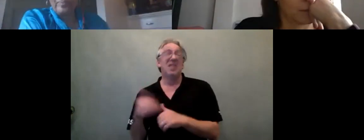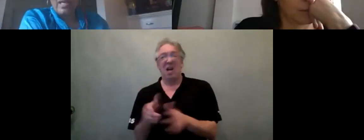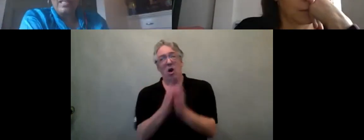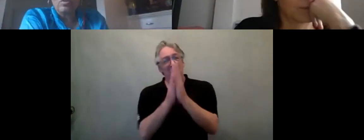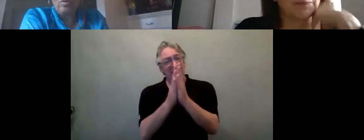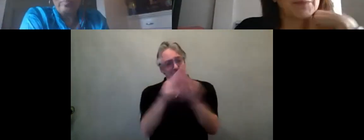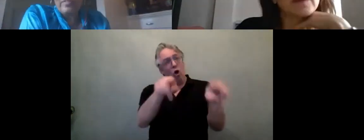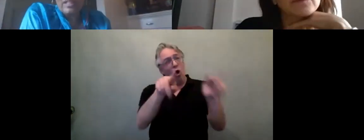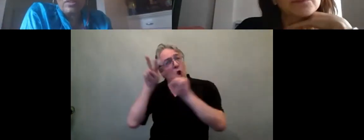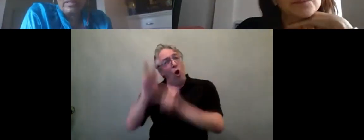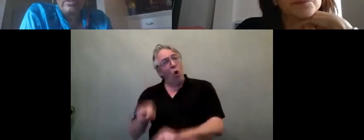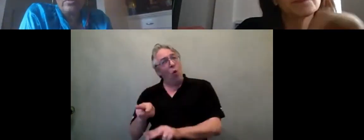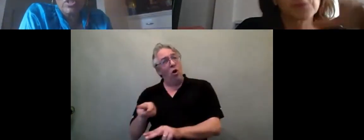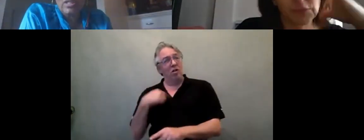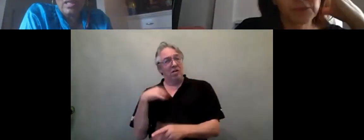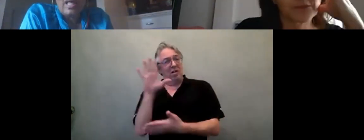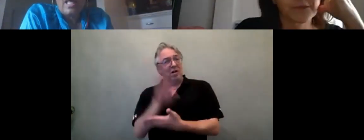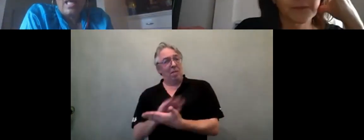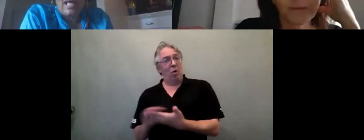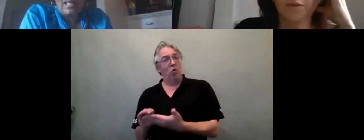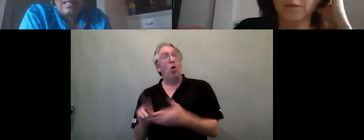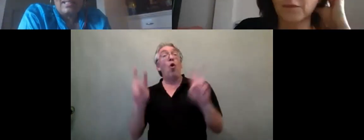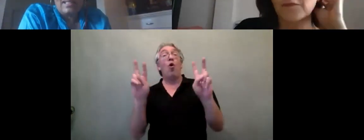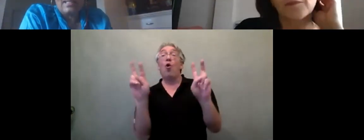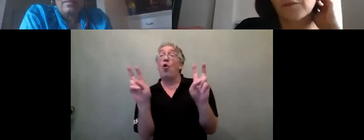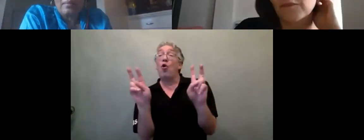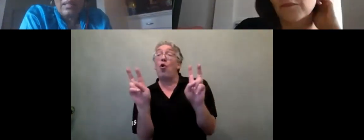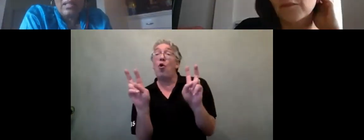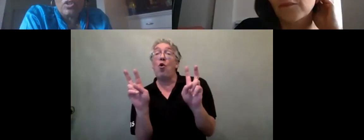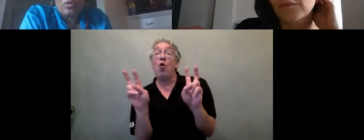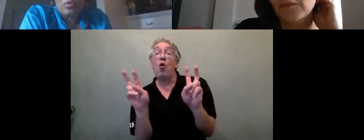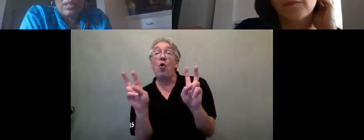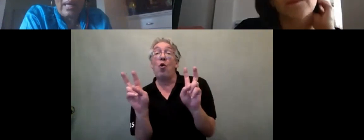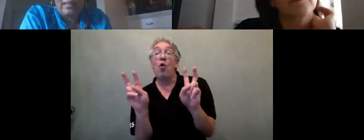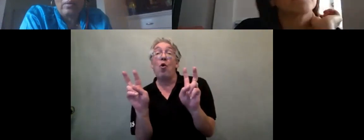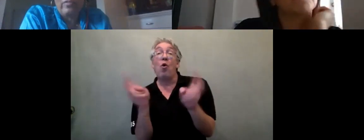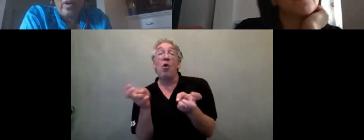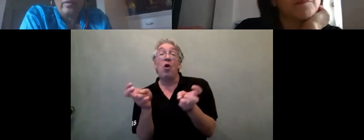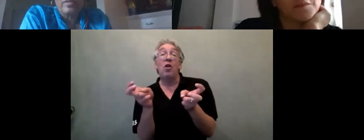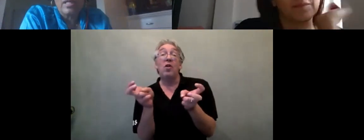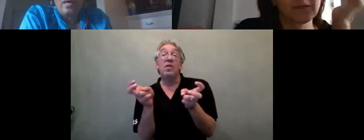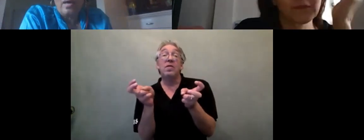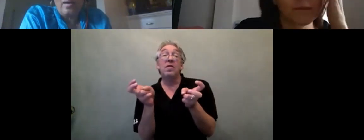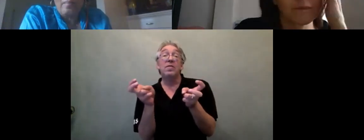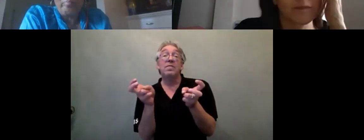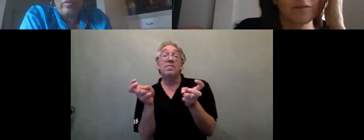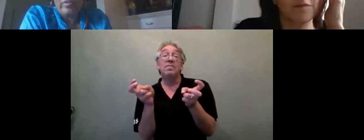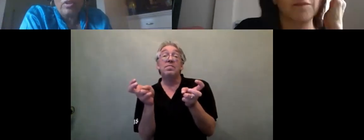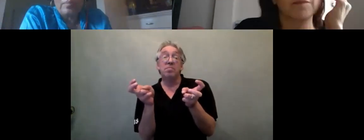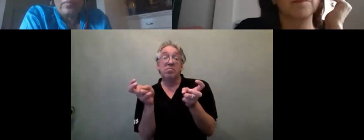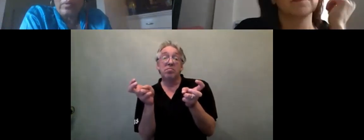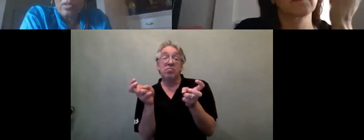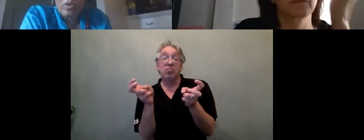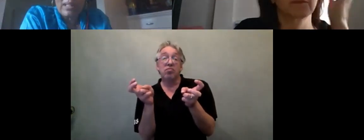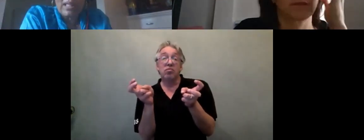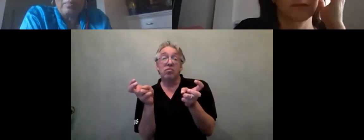report. It's called Pivoting to Inclusion, and it sets out some of these issues that we found, both in